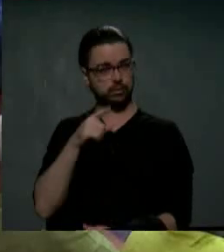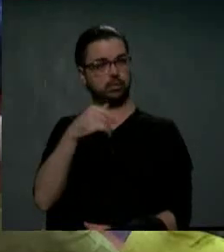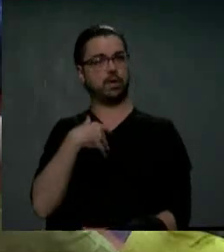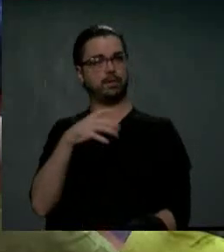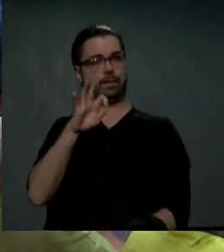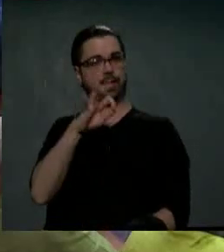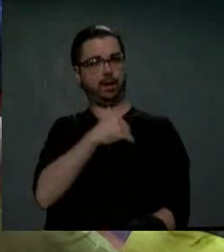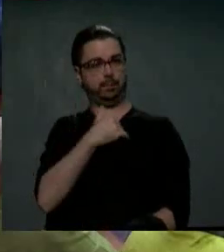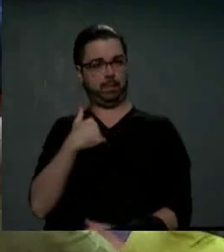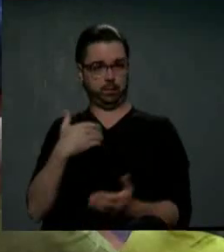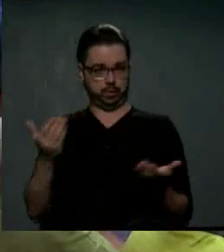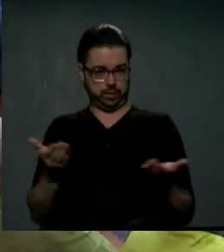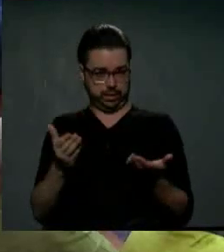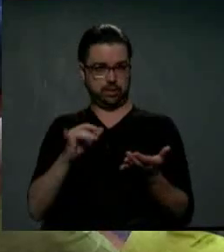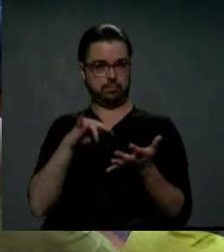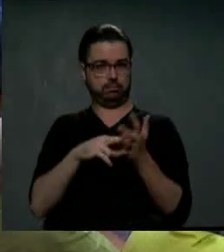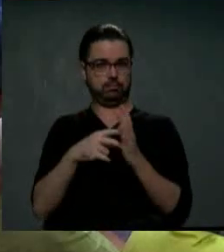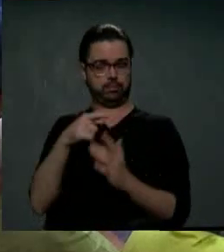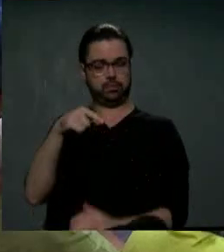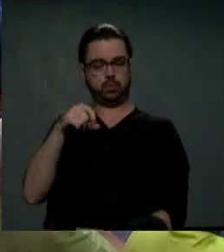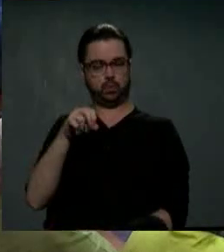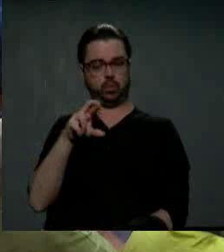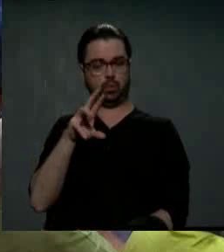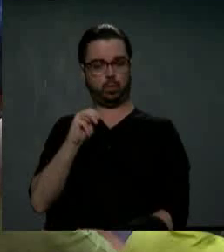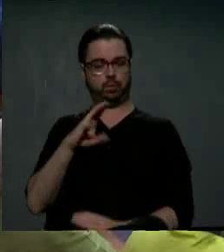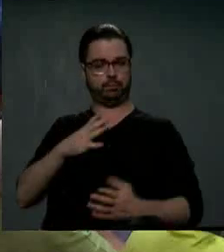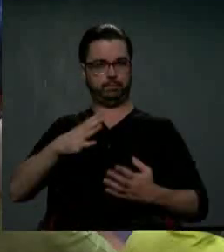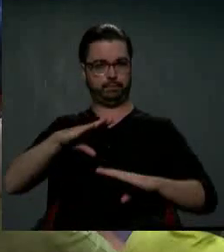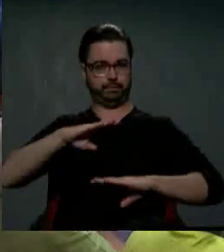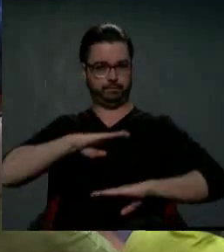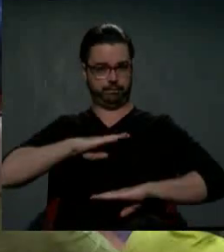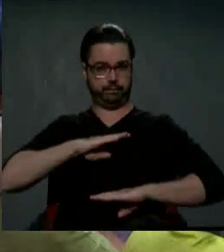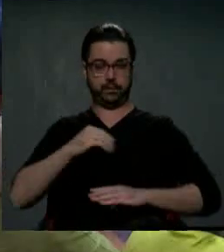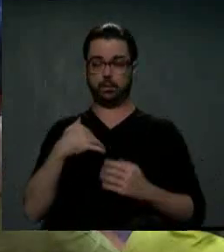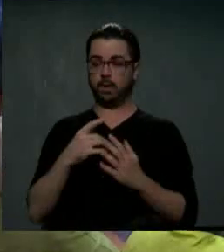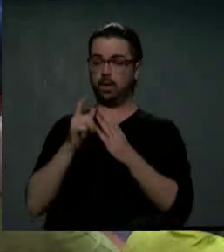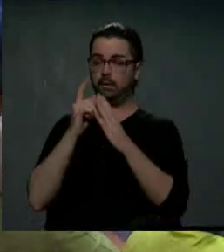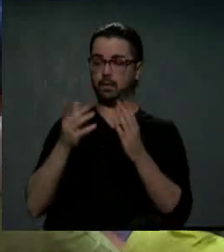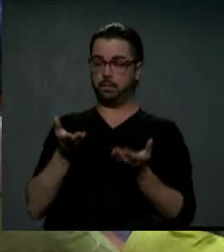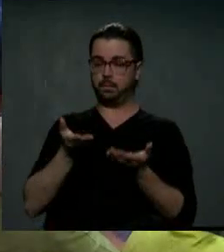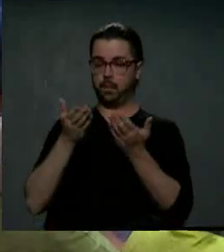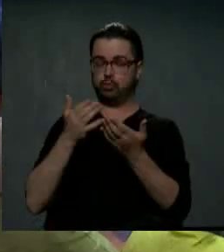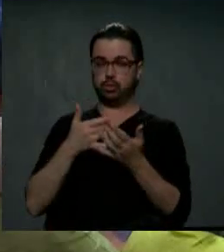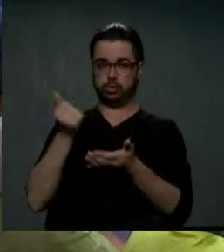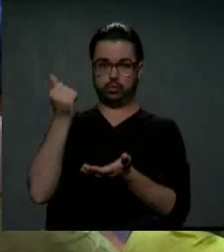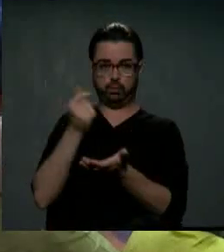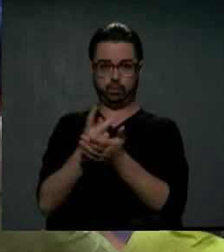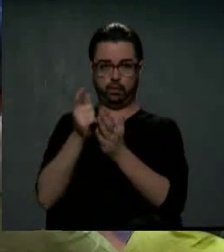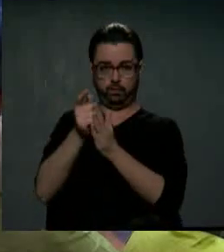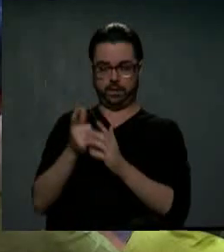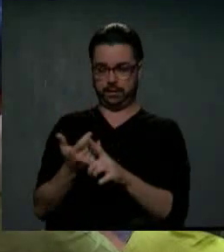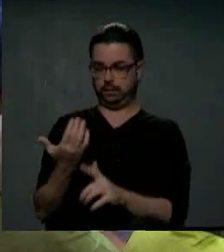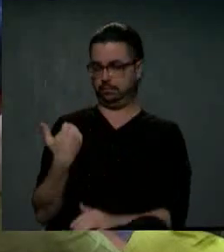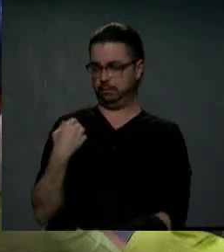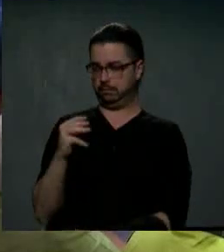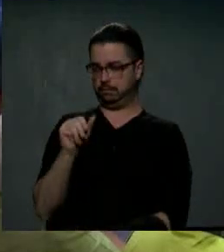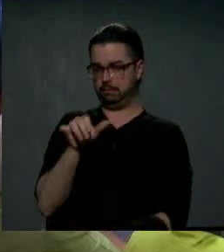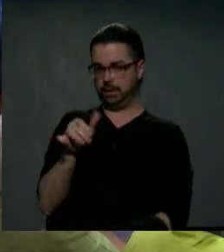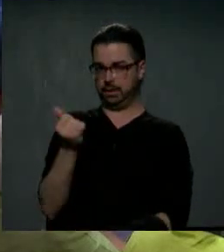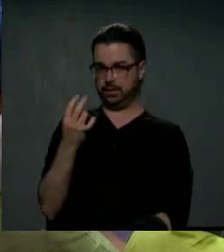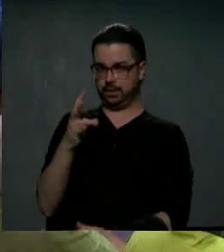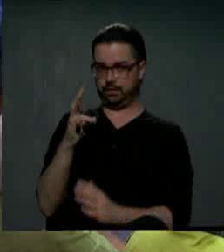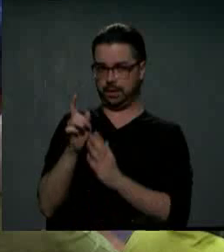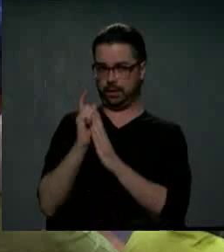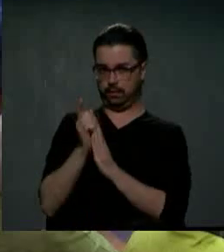present. You do have a quorum. Okay, thank you. Do you hear a motion to approve the minutes of the May 17th meeting, please?